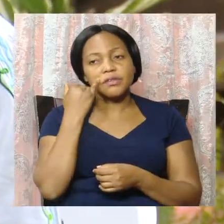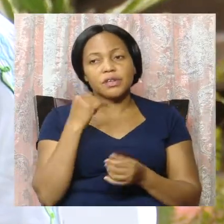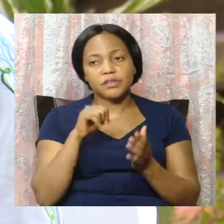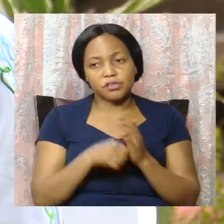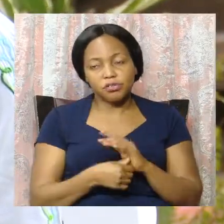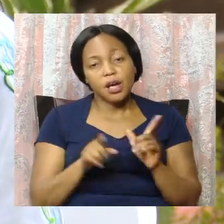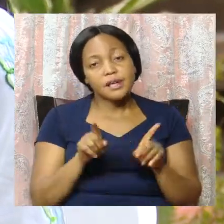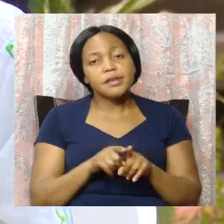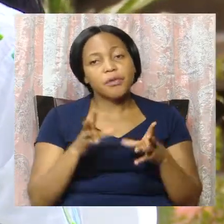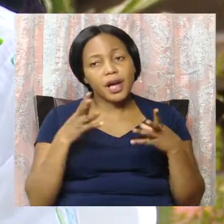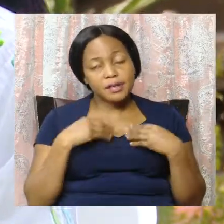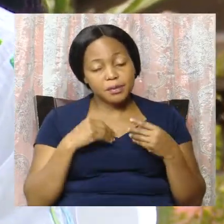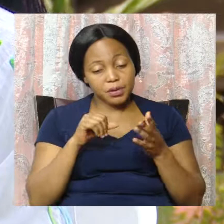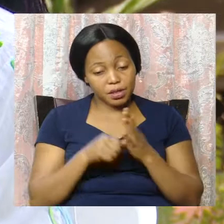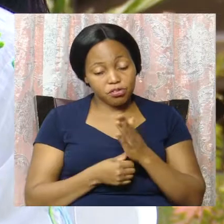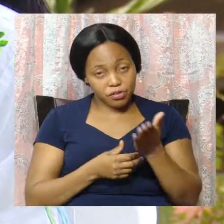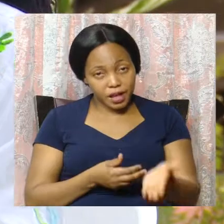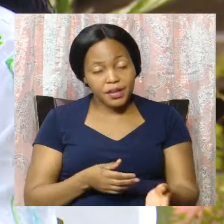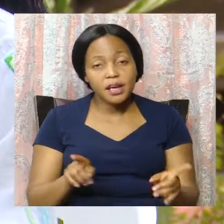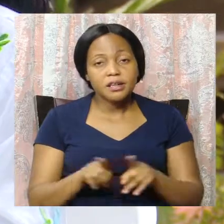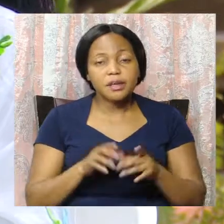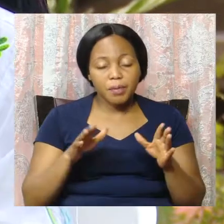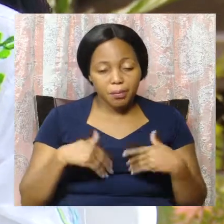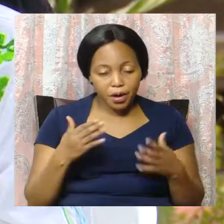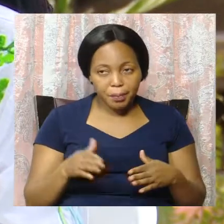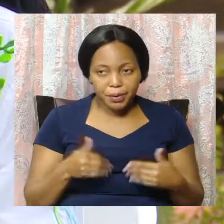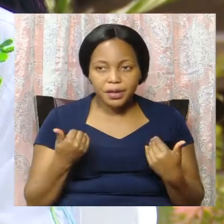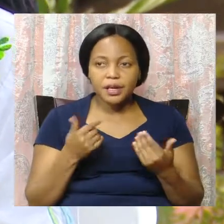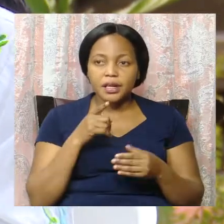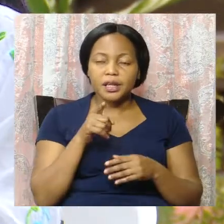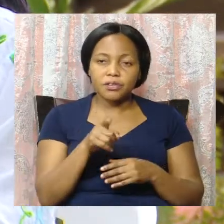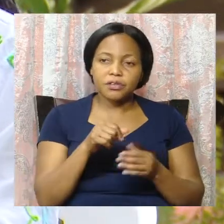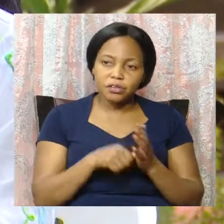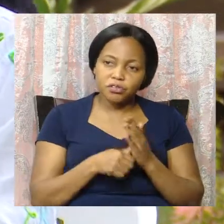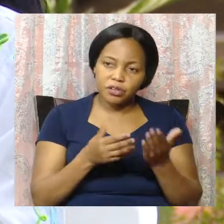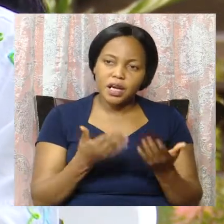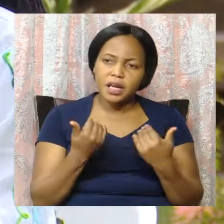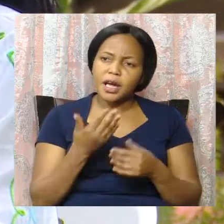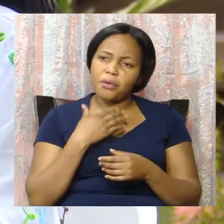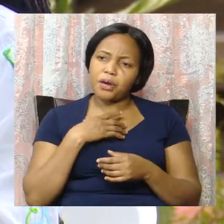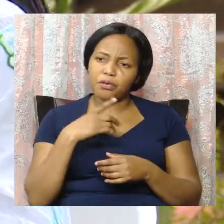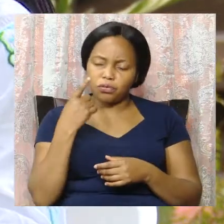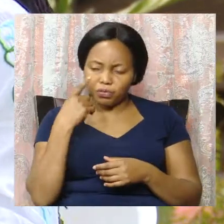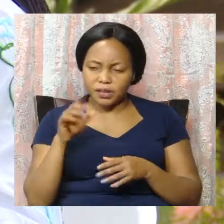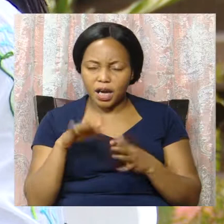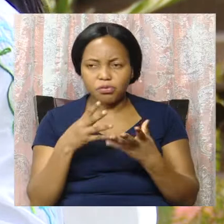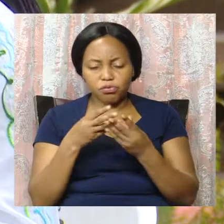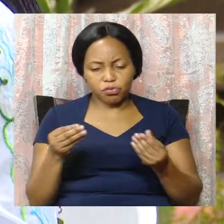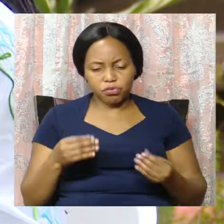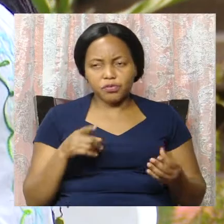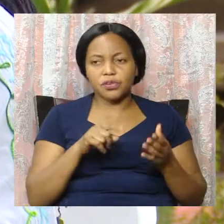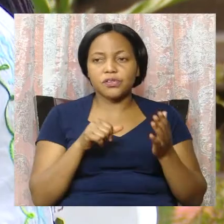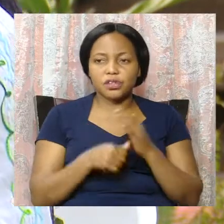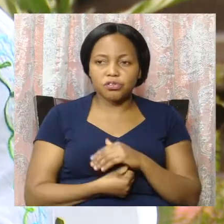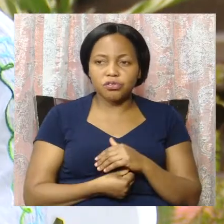in COVID-19, and we recognize these issues, and I'm glad that you people have brought them up. Now we are going to go look into how can we